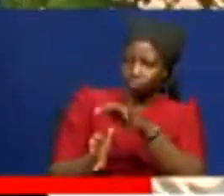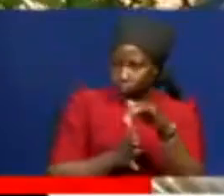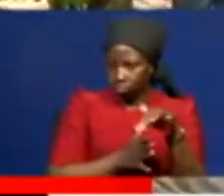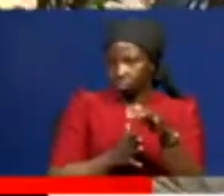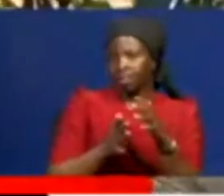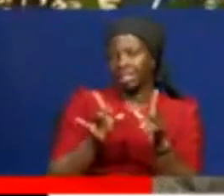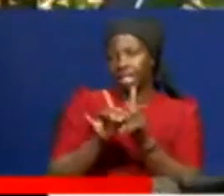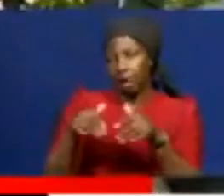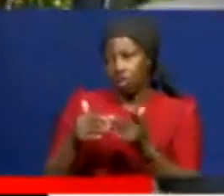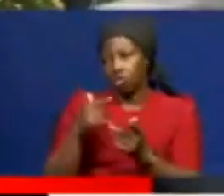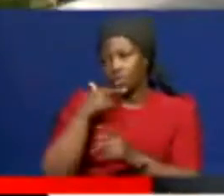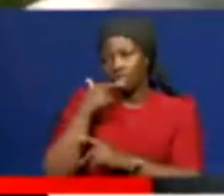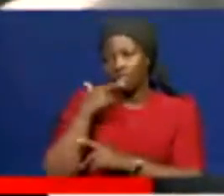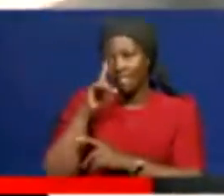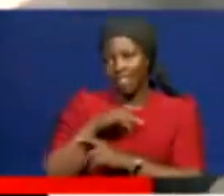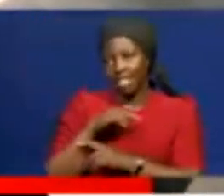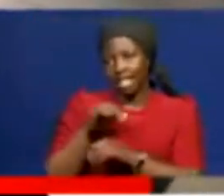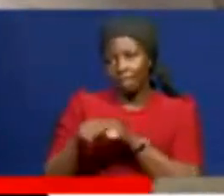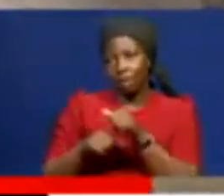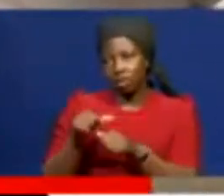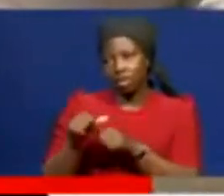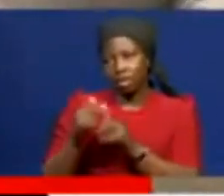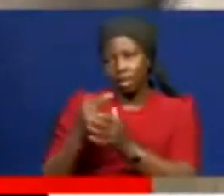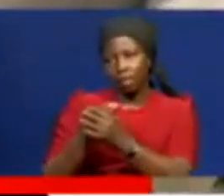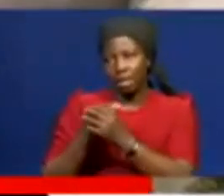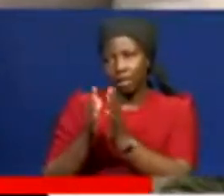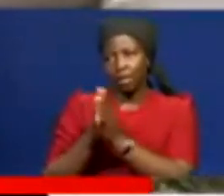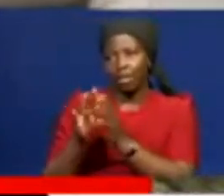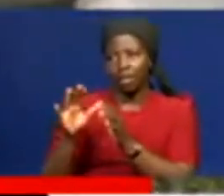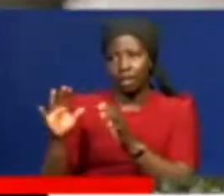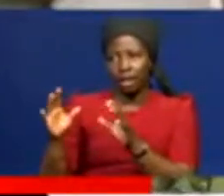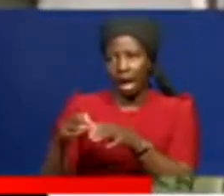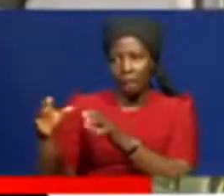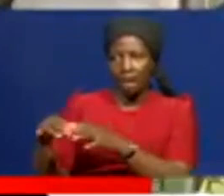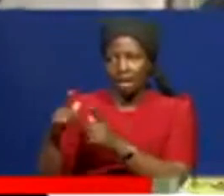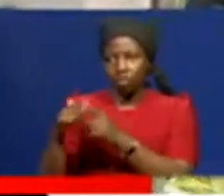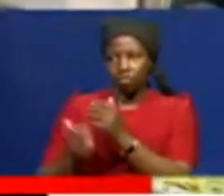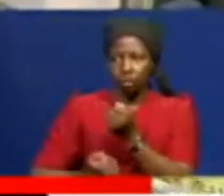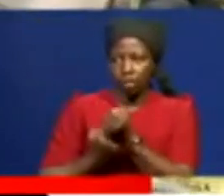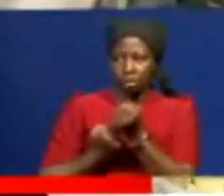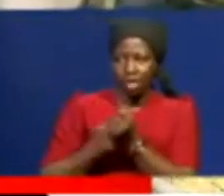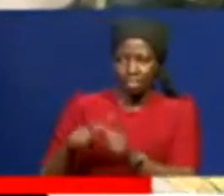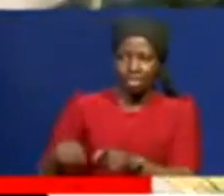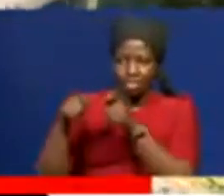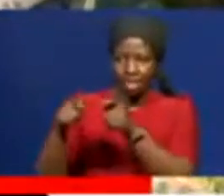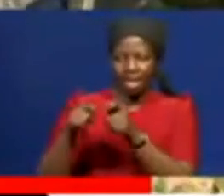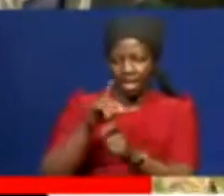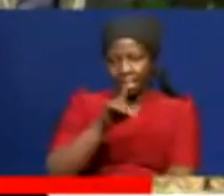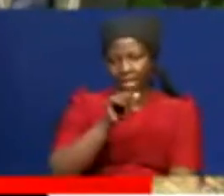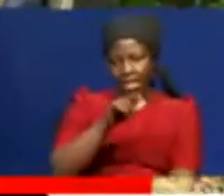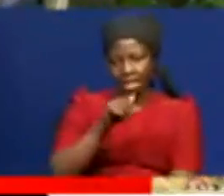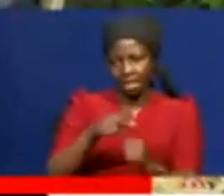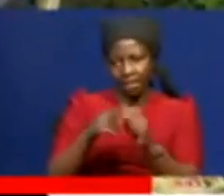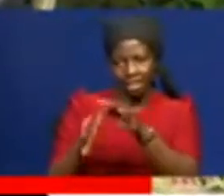like you mentioned about partnering with corporates to nurture talents. Apart from the Dala Sevens, what